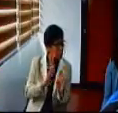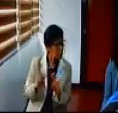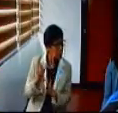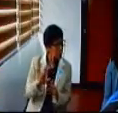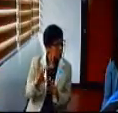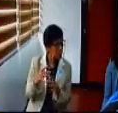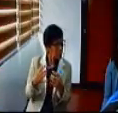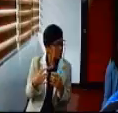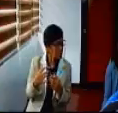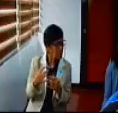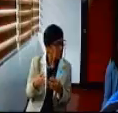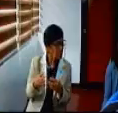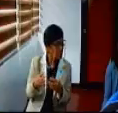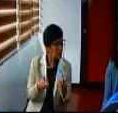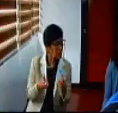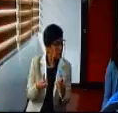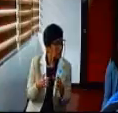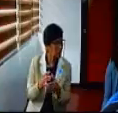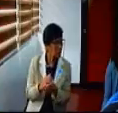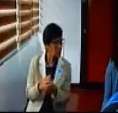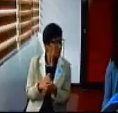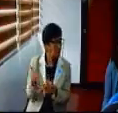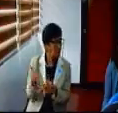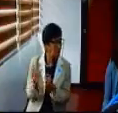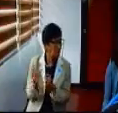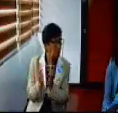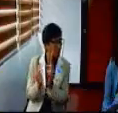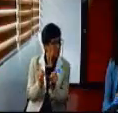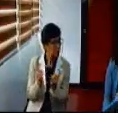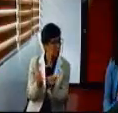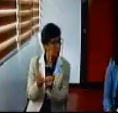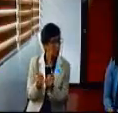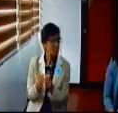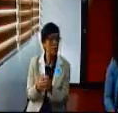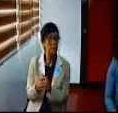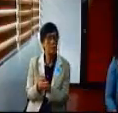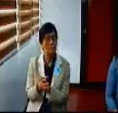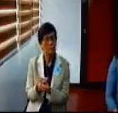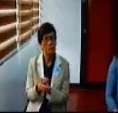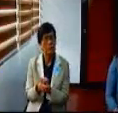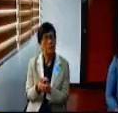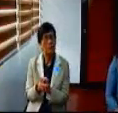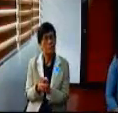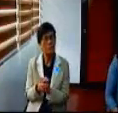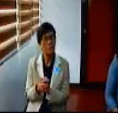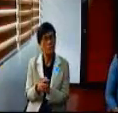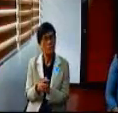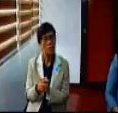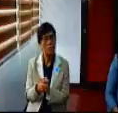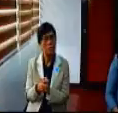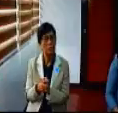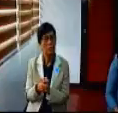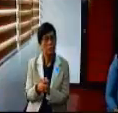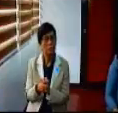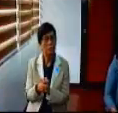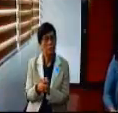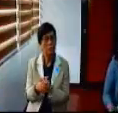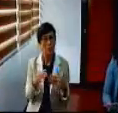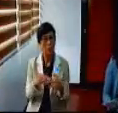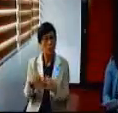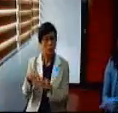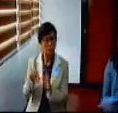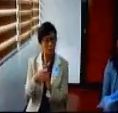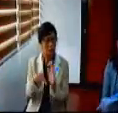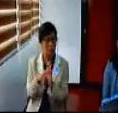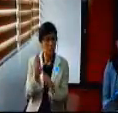that may be used by companies. A few key points, if I may, Your Honor, that the Guiding Principles on Business and Human